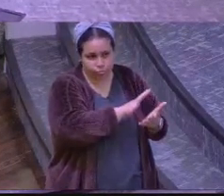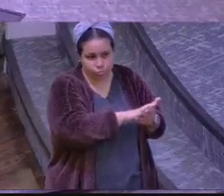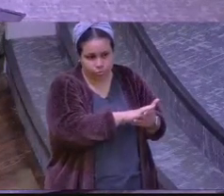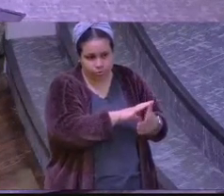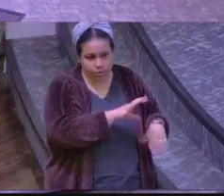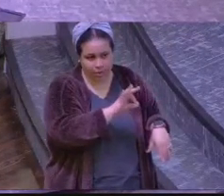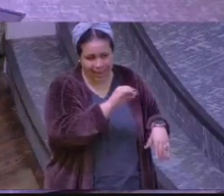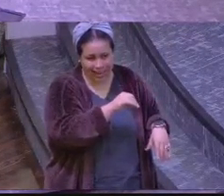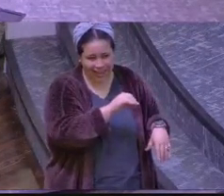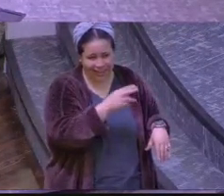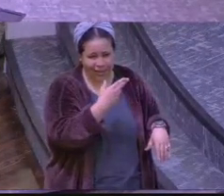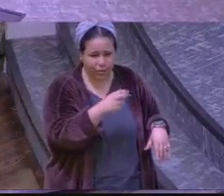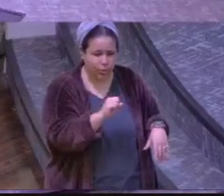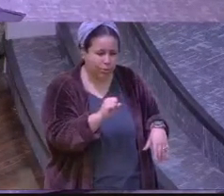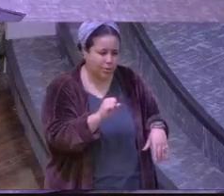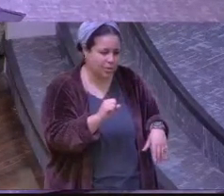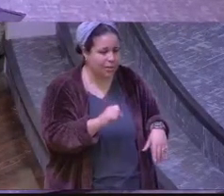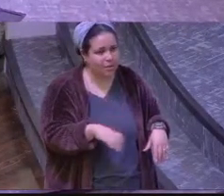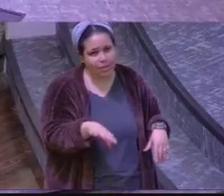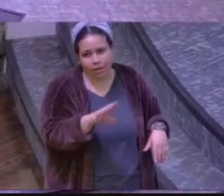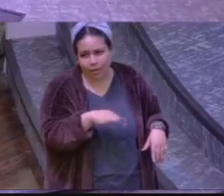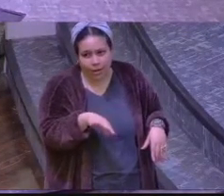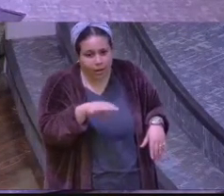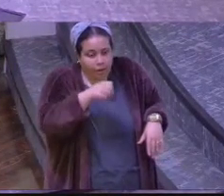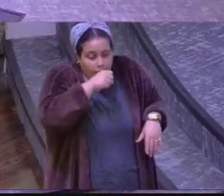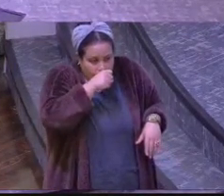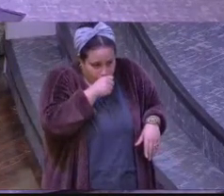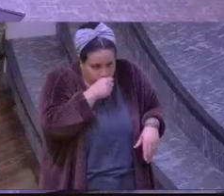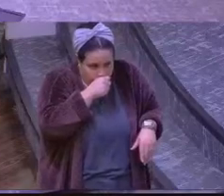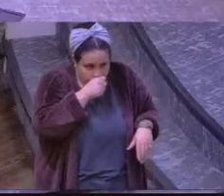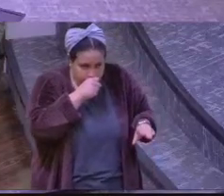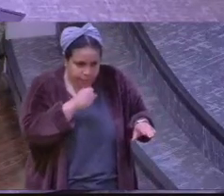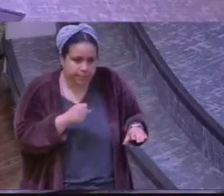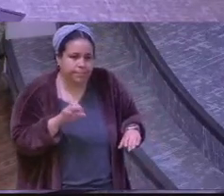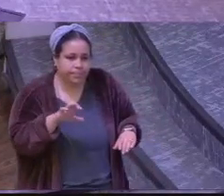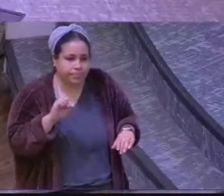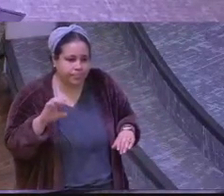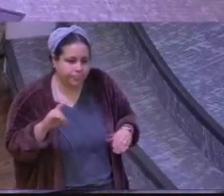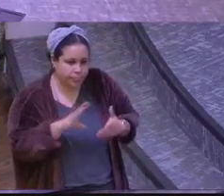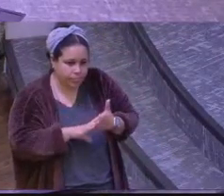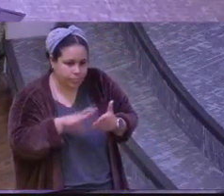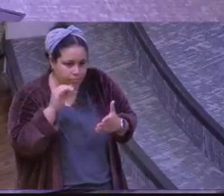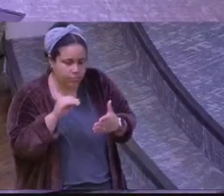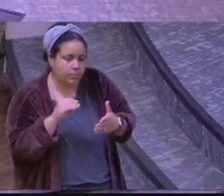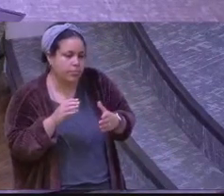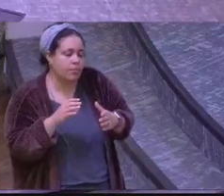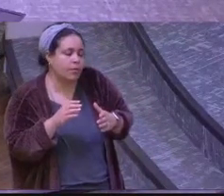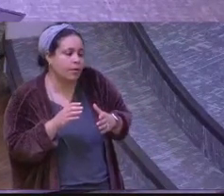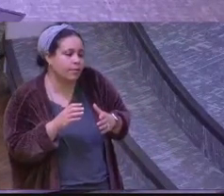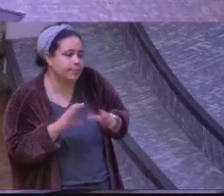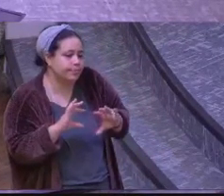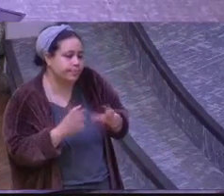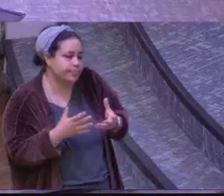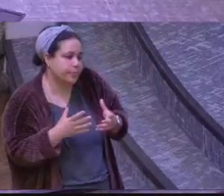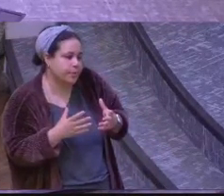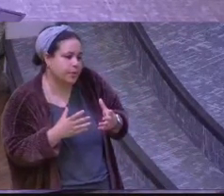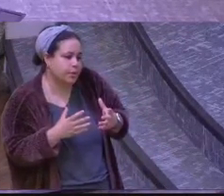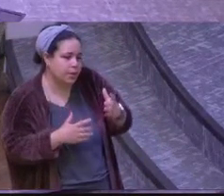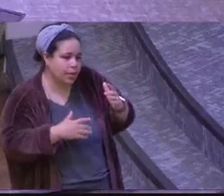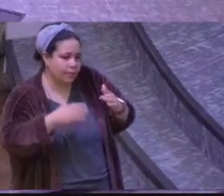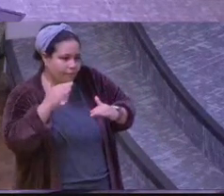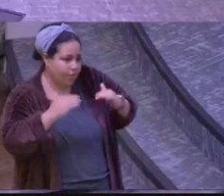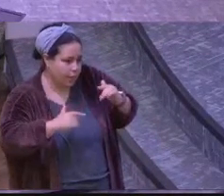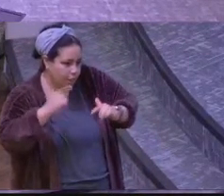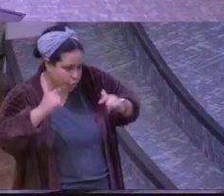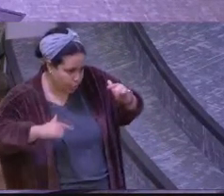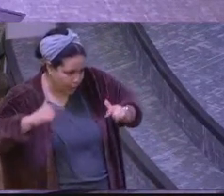high schoolers. So again, the CCSD Learning Center, it fluctuates depending upon the disciplinary hearing and how long they were